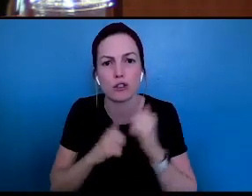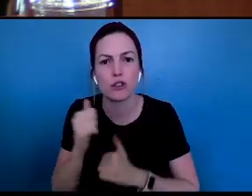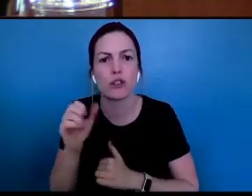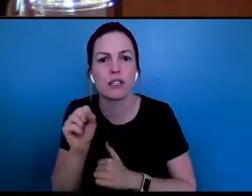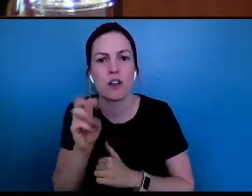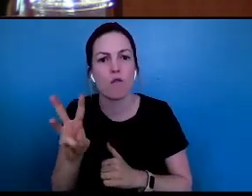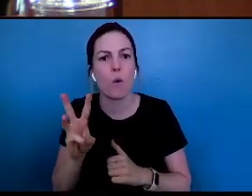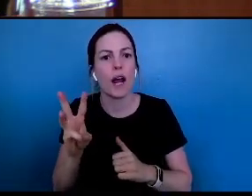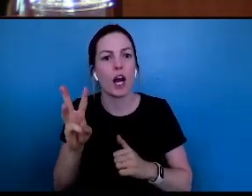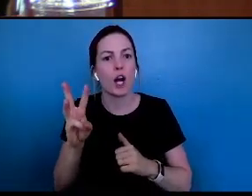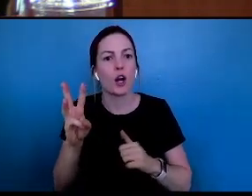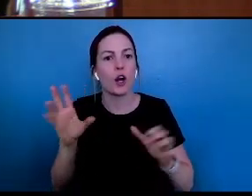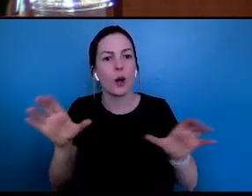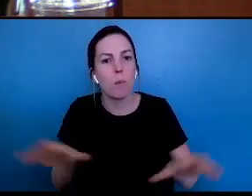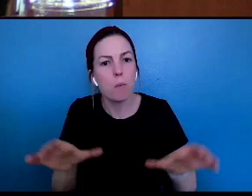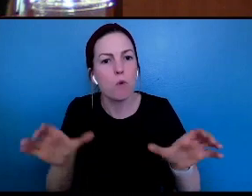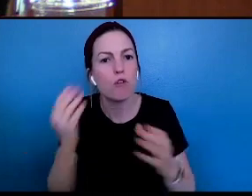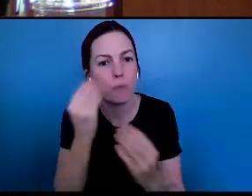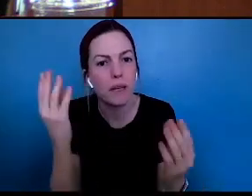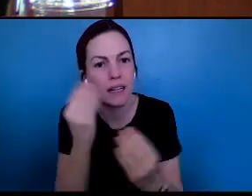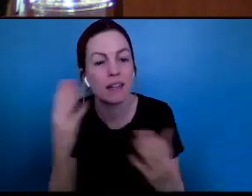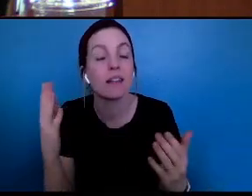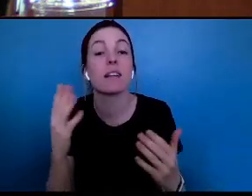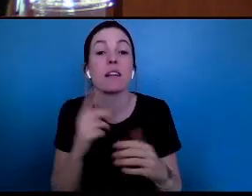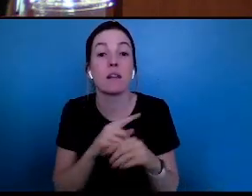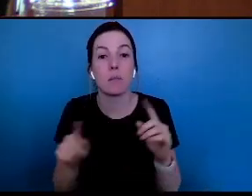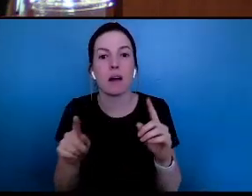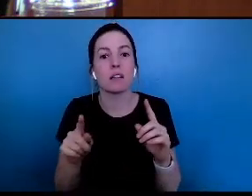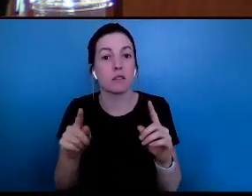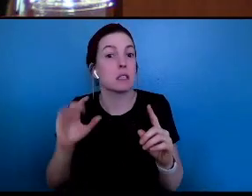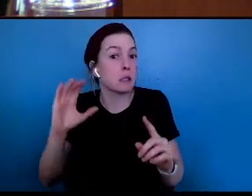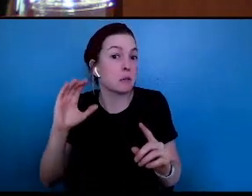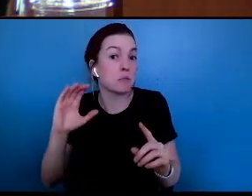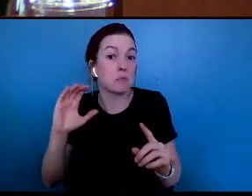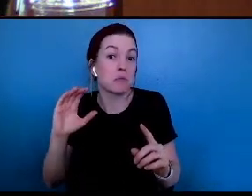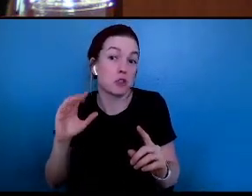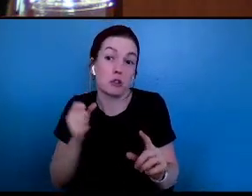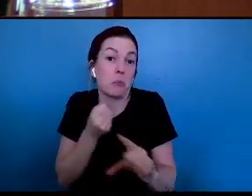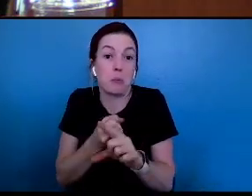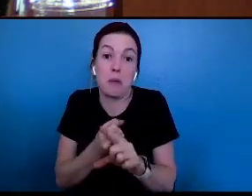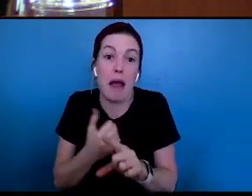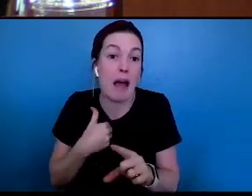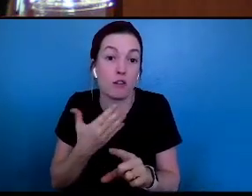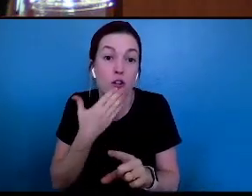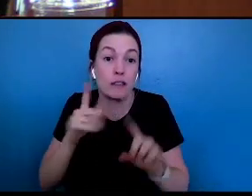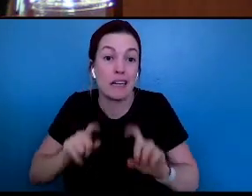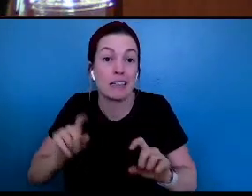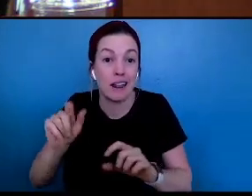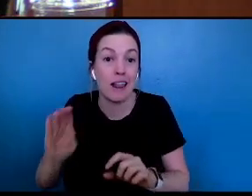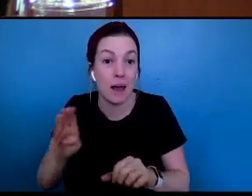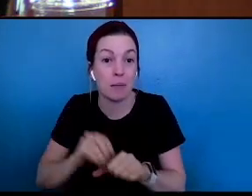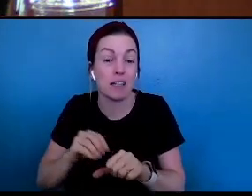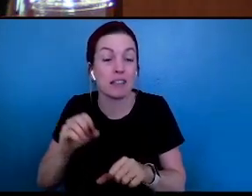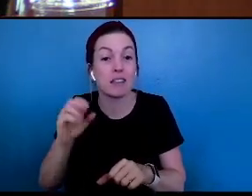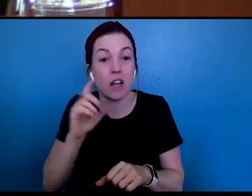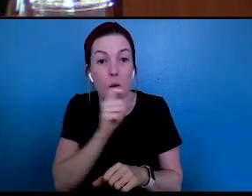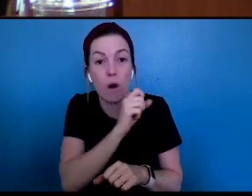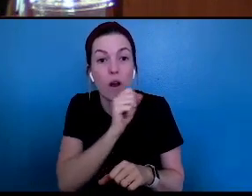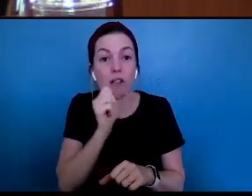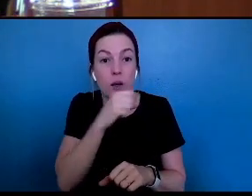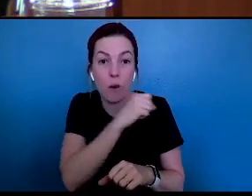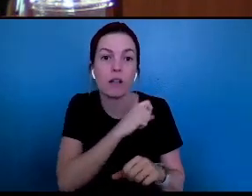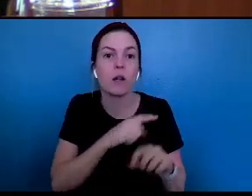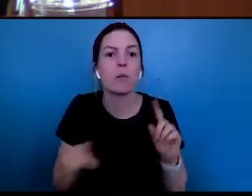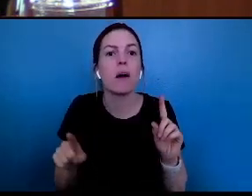that happens to have a good testing lab in Taiwan. But the actual technologies we use, the PETS, they're not invented